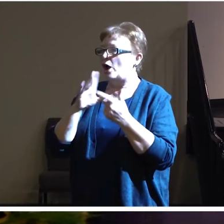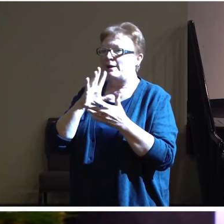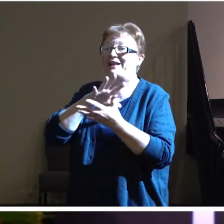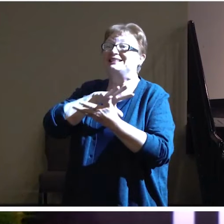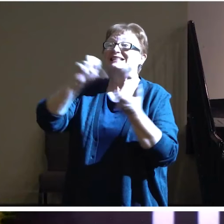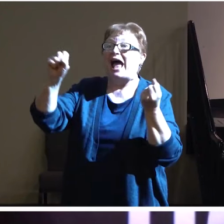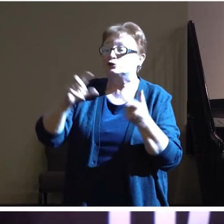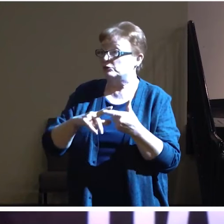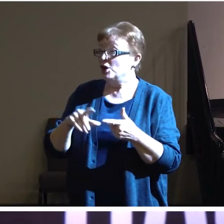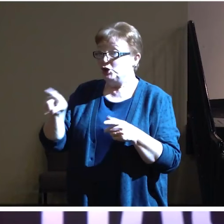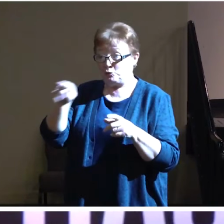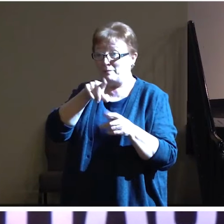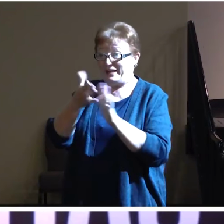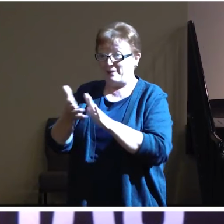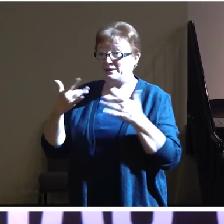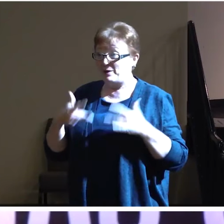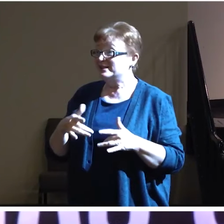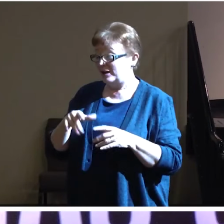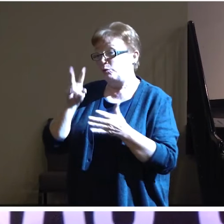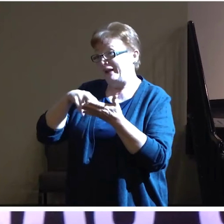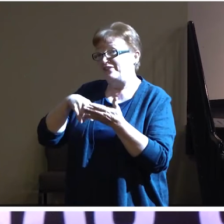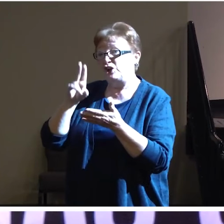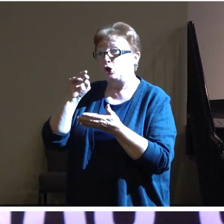You want to be depressed? Go read the news.